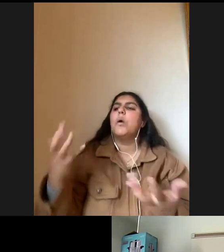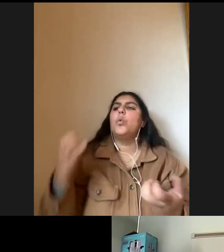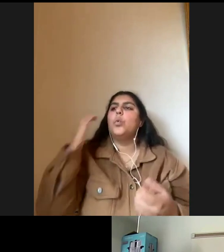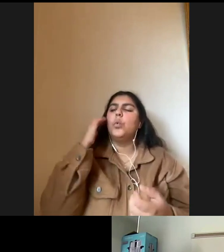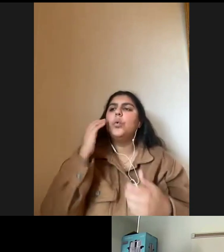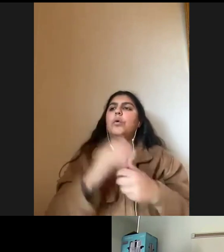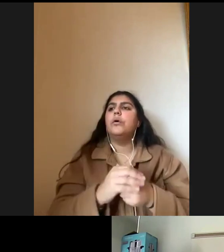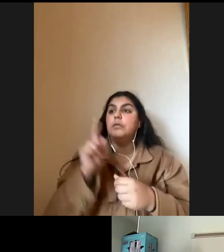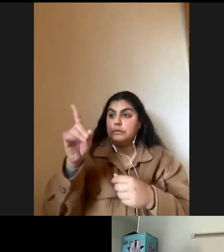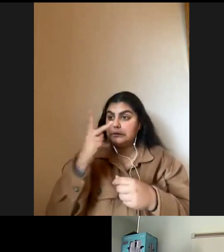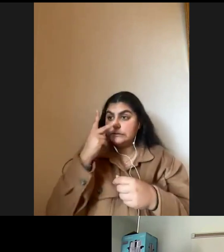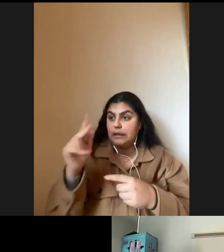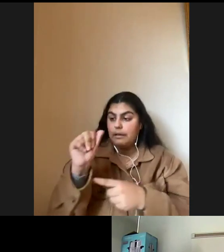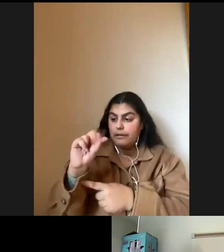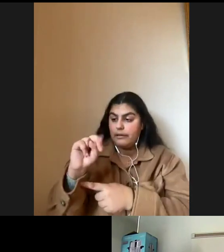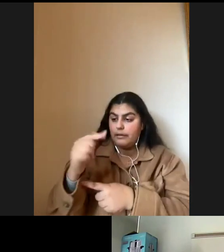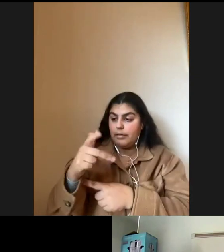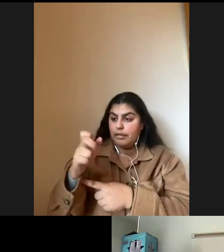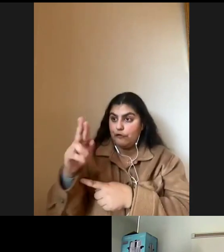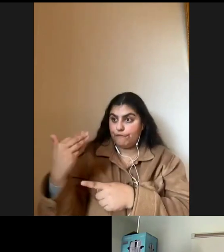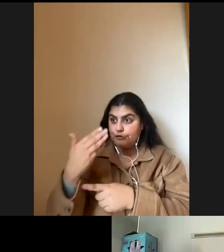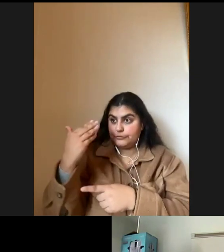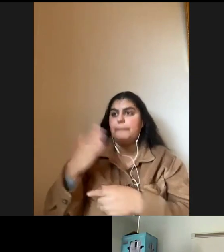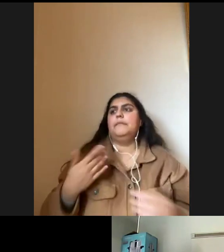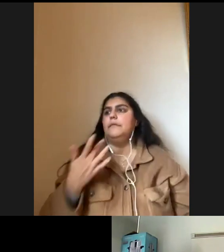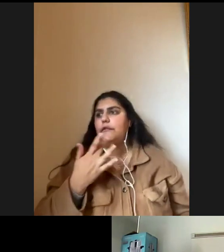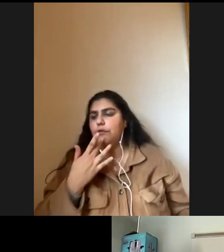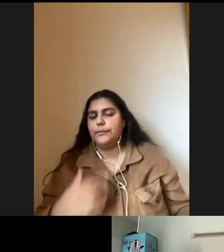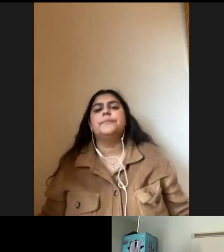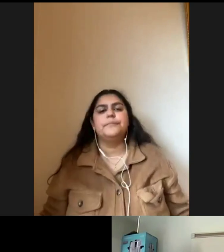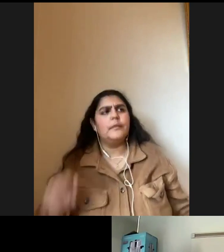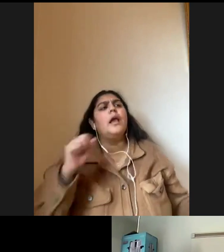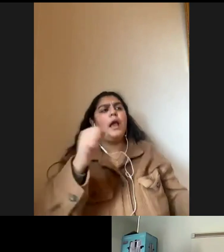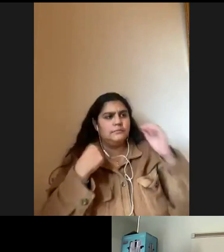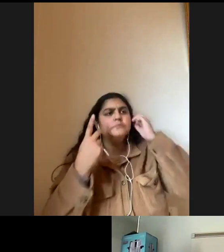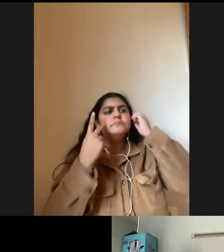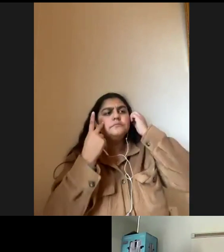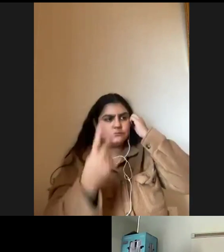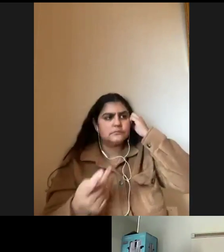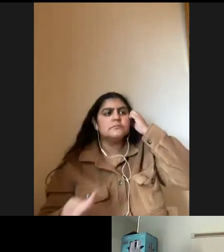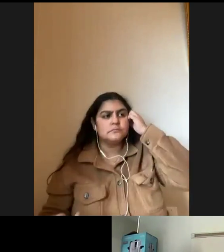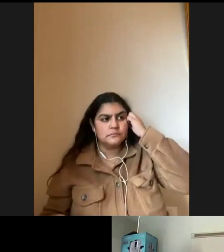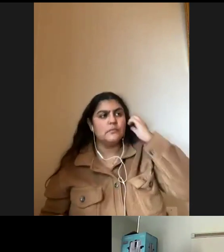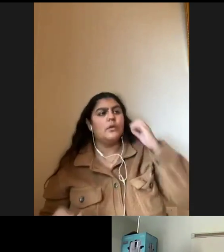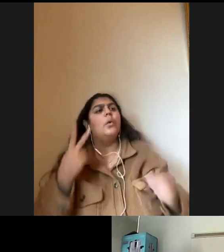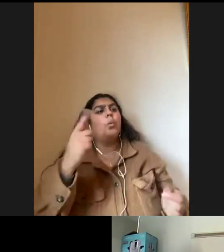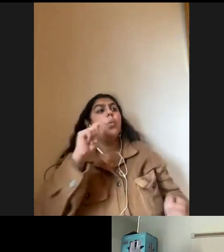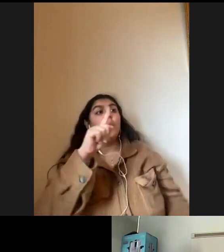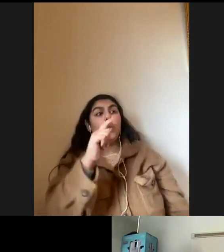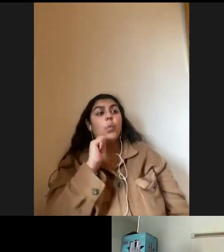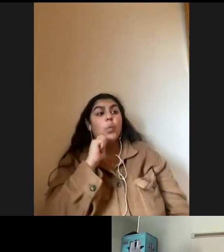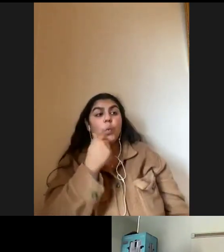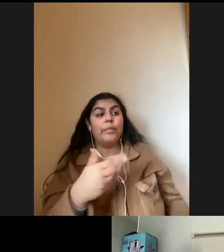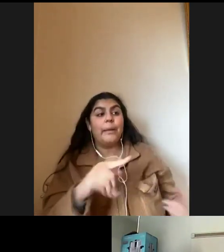seen an anglerfish? Because it's her favorite fish. Yeah, I've seen anglerfish. There's actually one of the cool things about anglerfish is that there